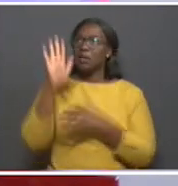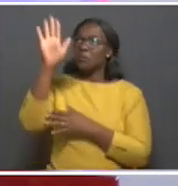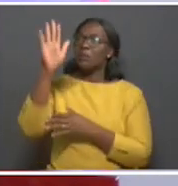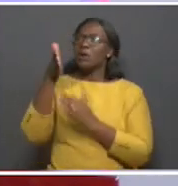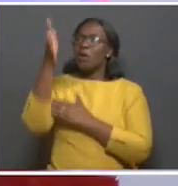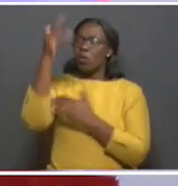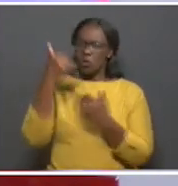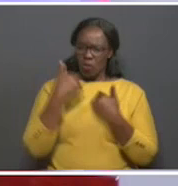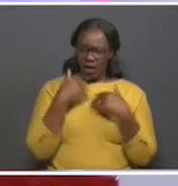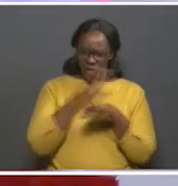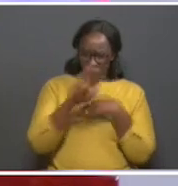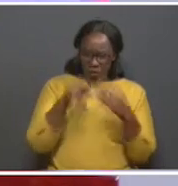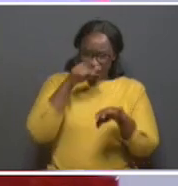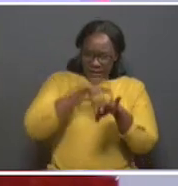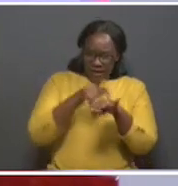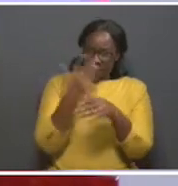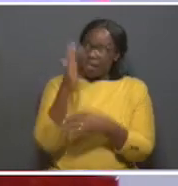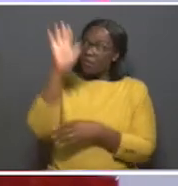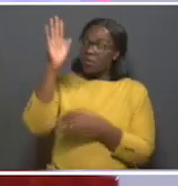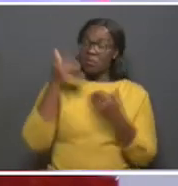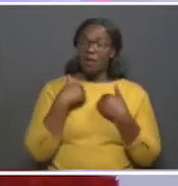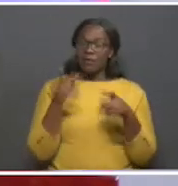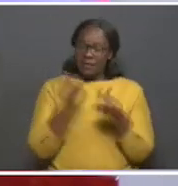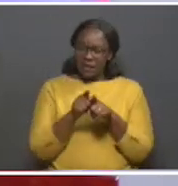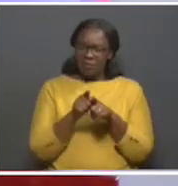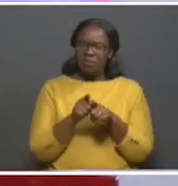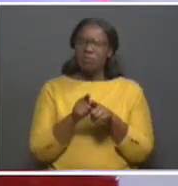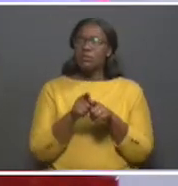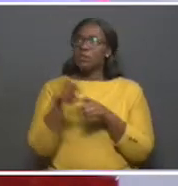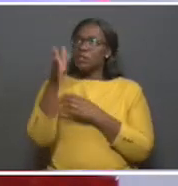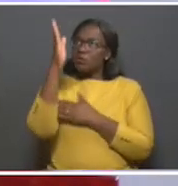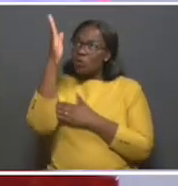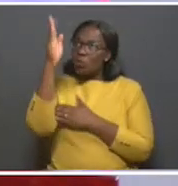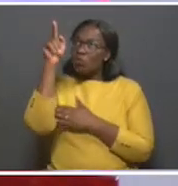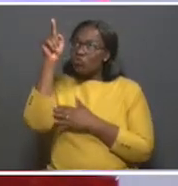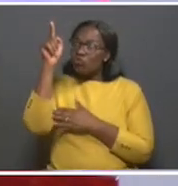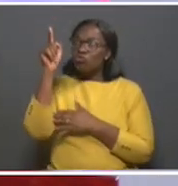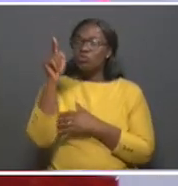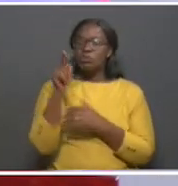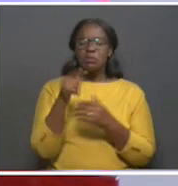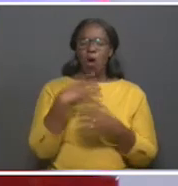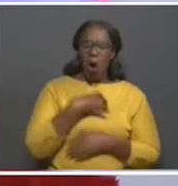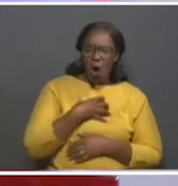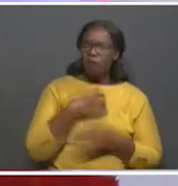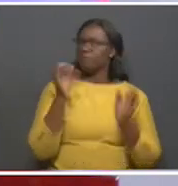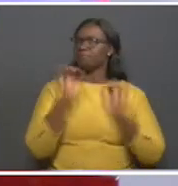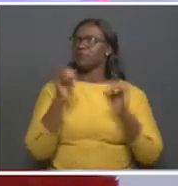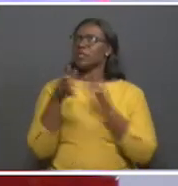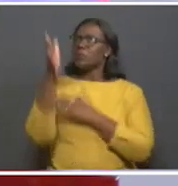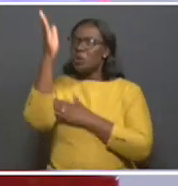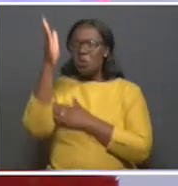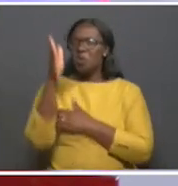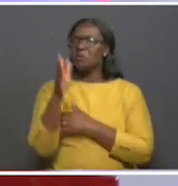holds all time in his hands. It is in the hands of a God who is not on break. God immutable,